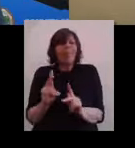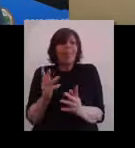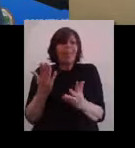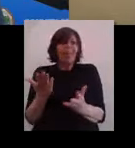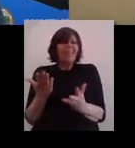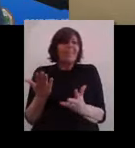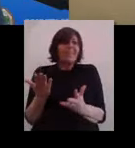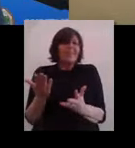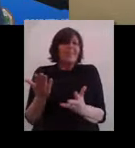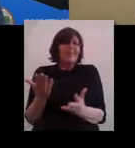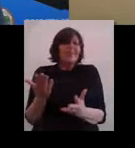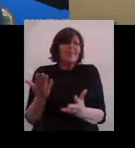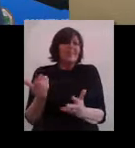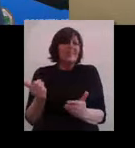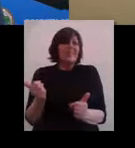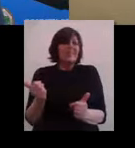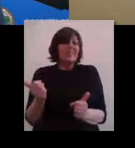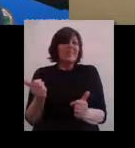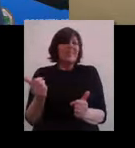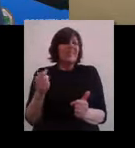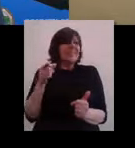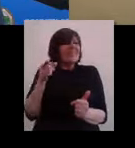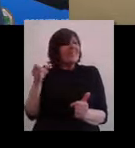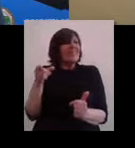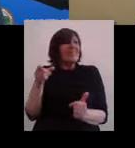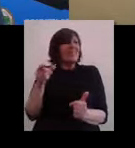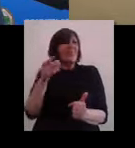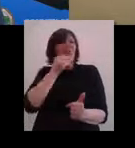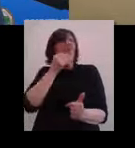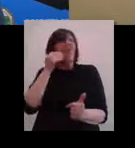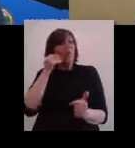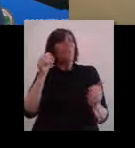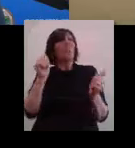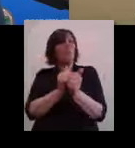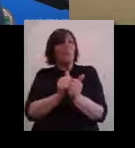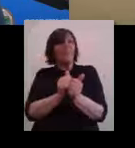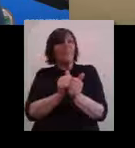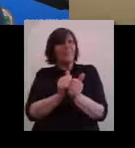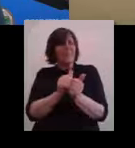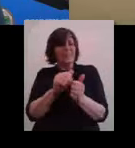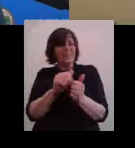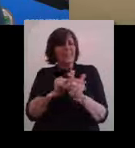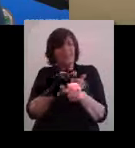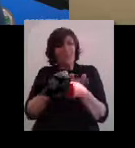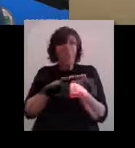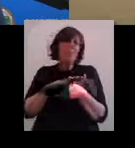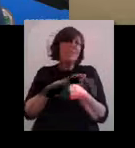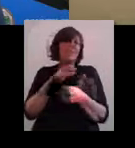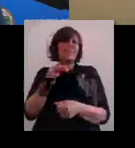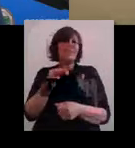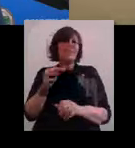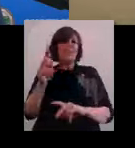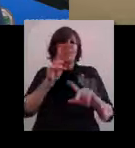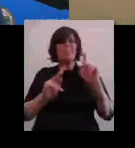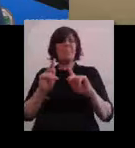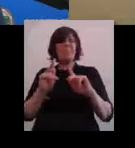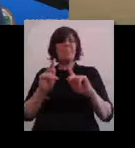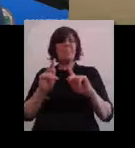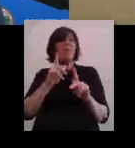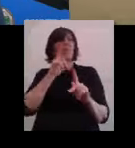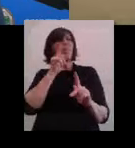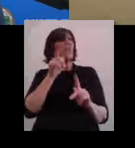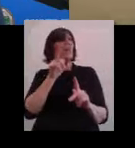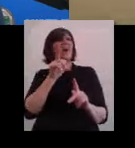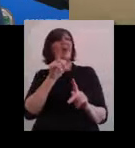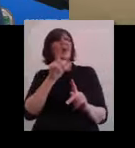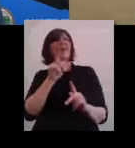of that are in home with COVID-19 or are ill. So the people who are downplaying it are not paying enough attention to what's actually going